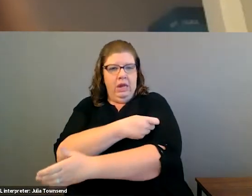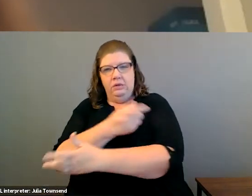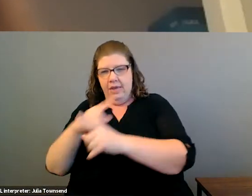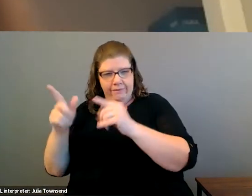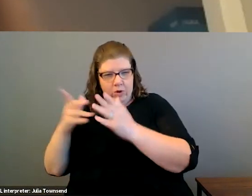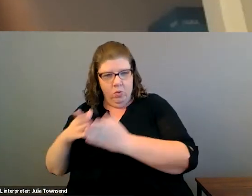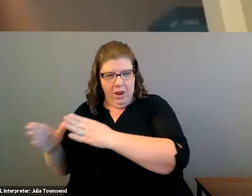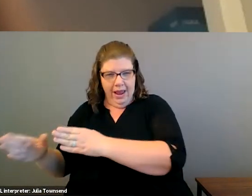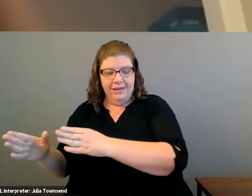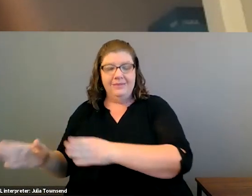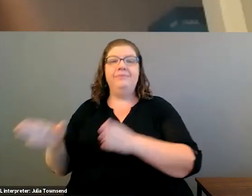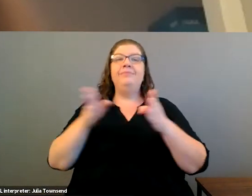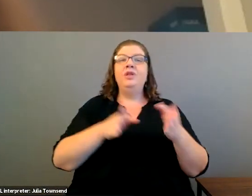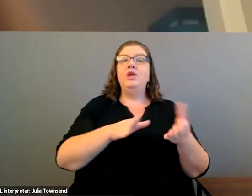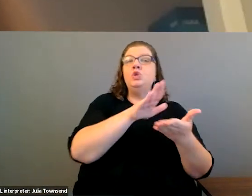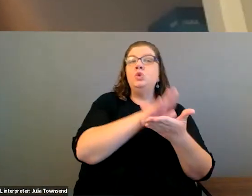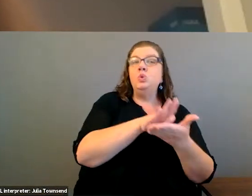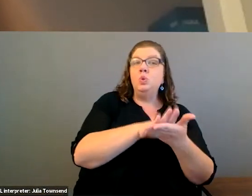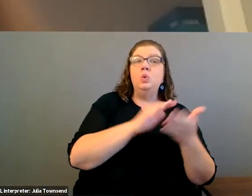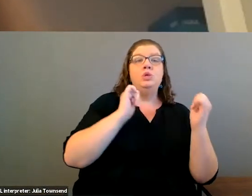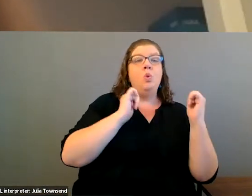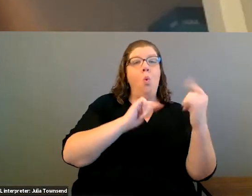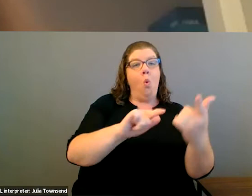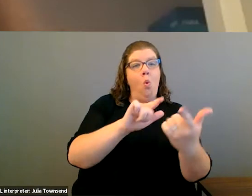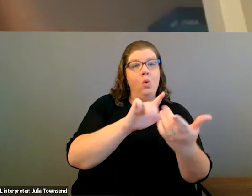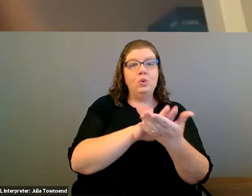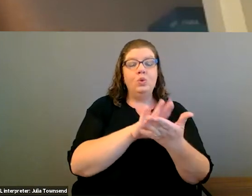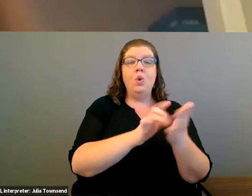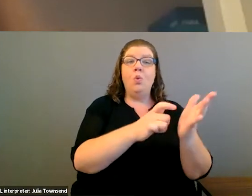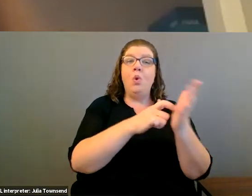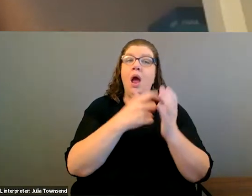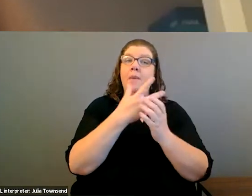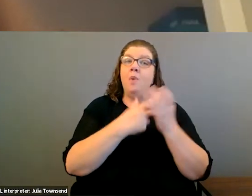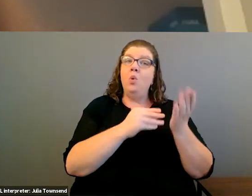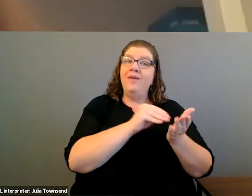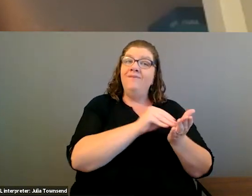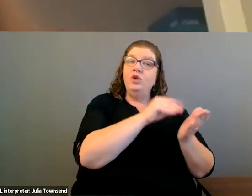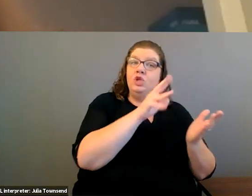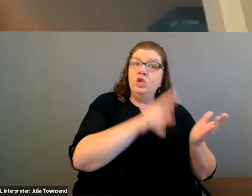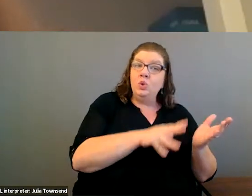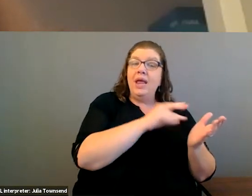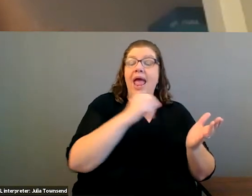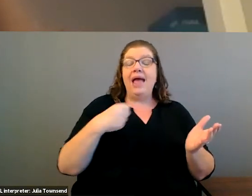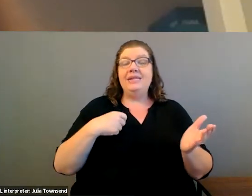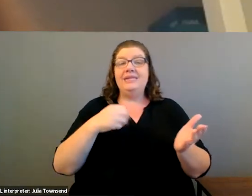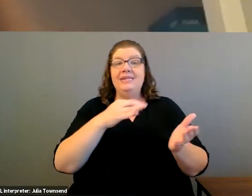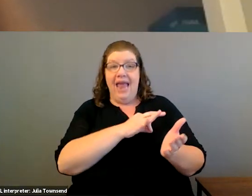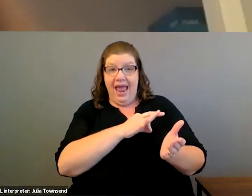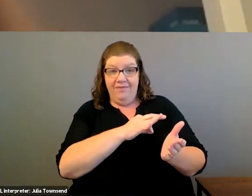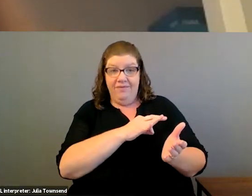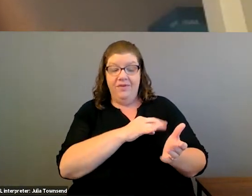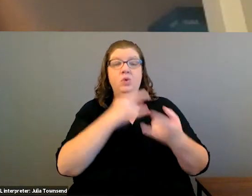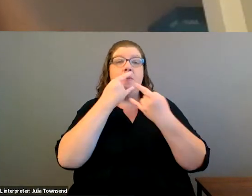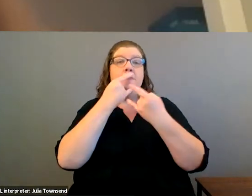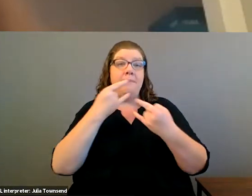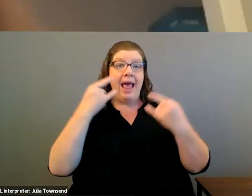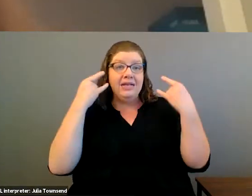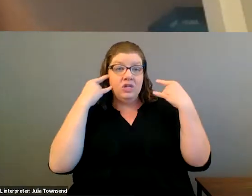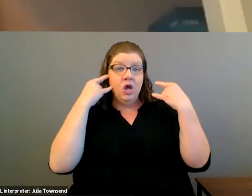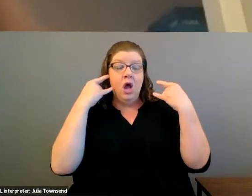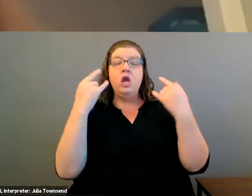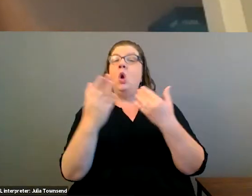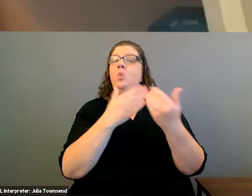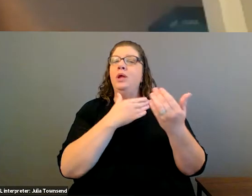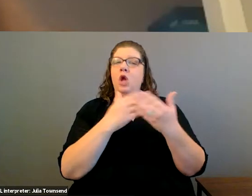in schools, all schools are required, both for students and for staff, to have masks on regardless